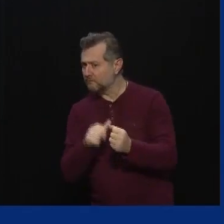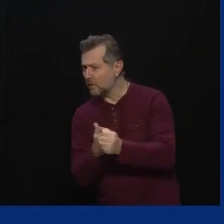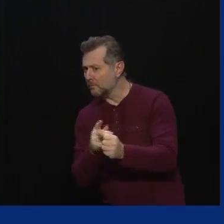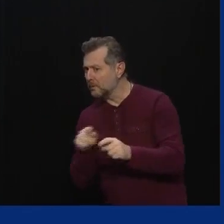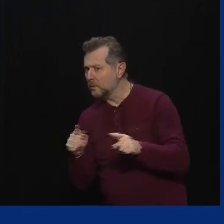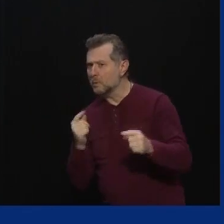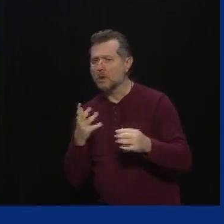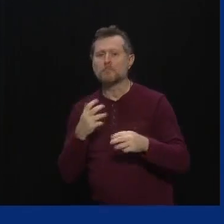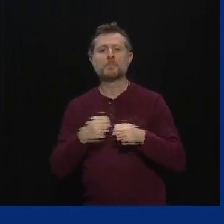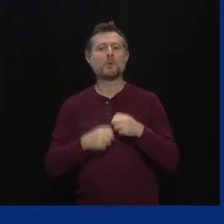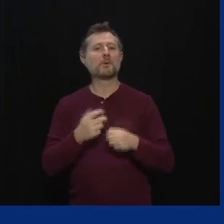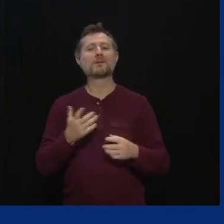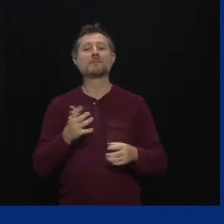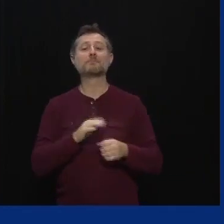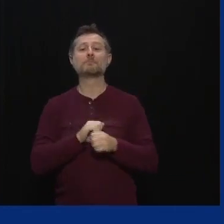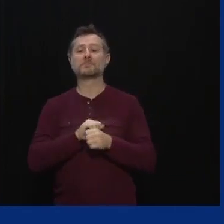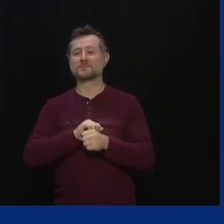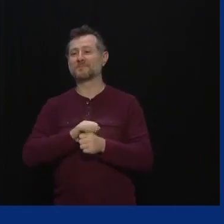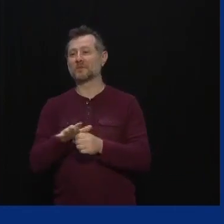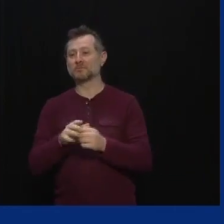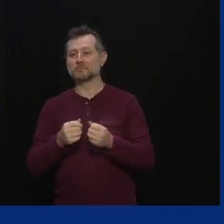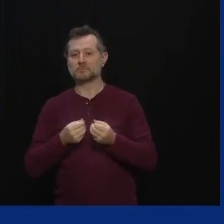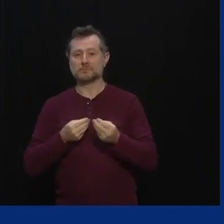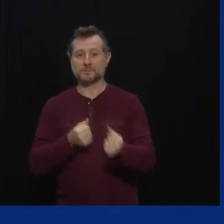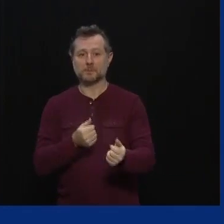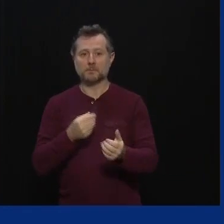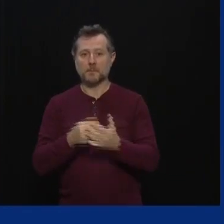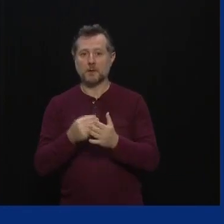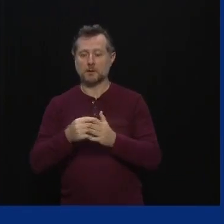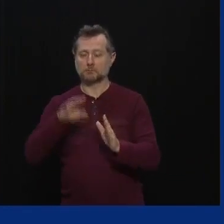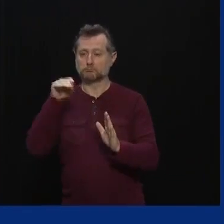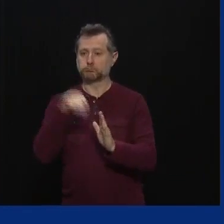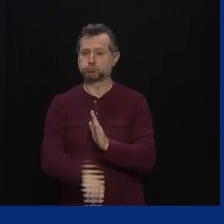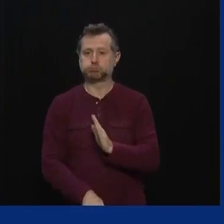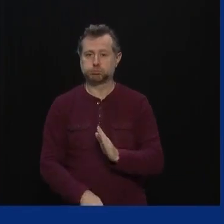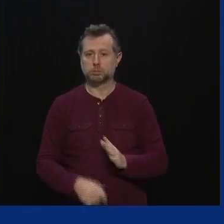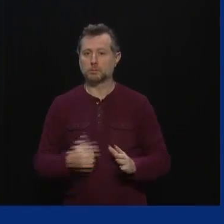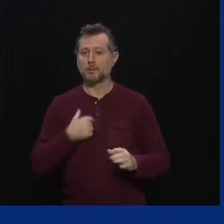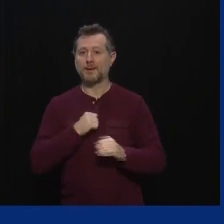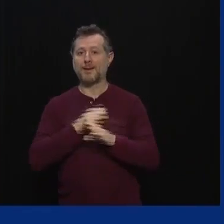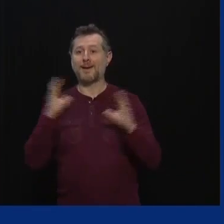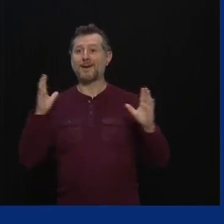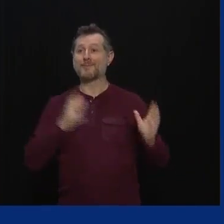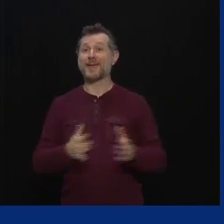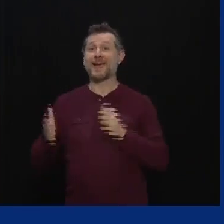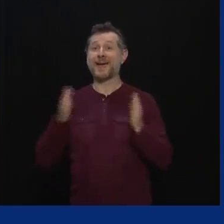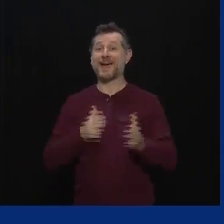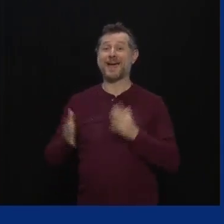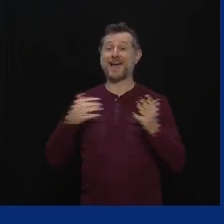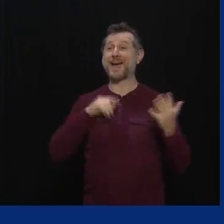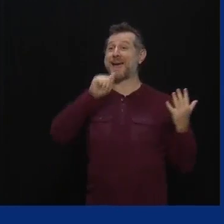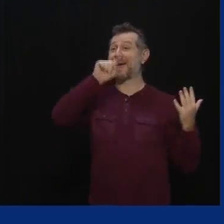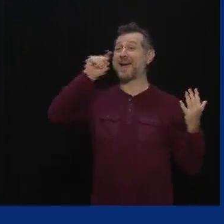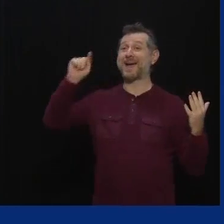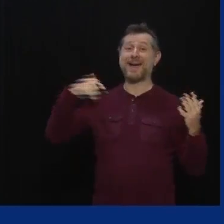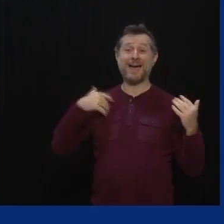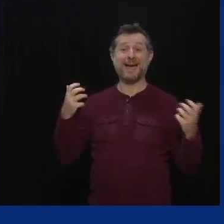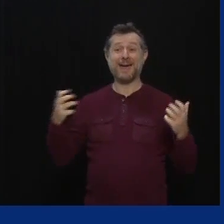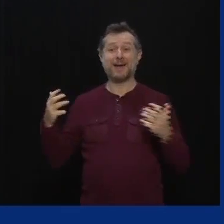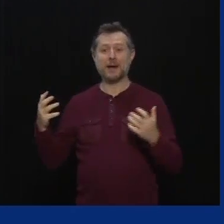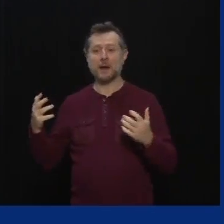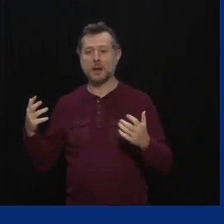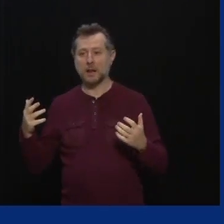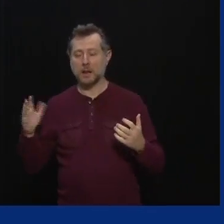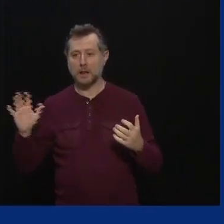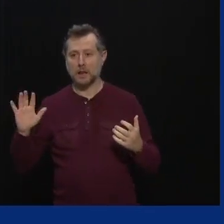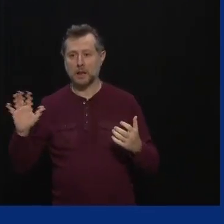of the pandemic. So there's a broad vision, plans that were in place, but I also have to say, okay, what can we pay for now? What's